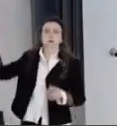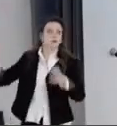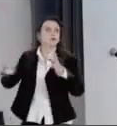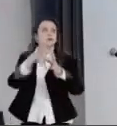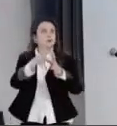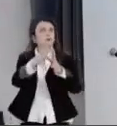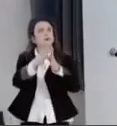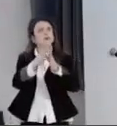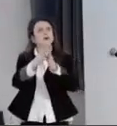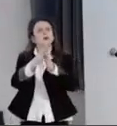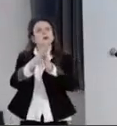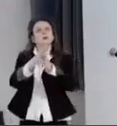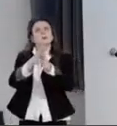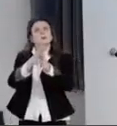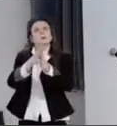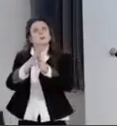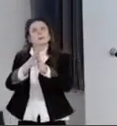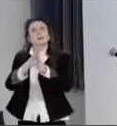is that tissue